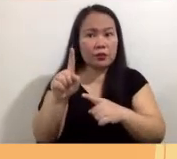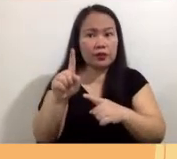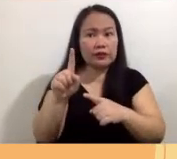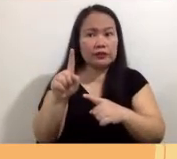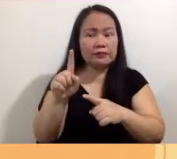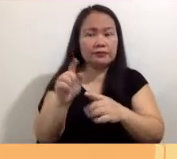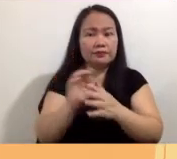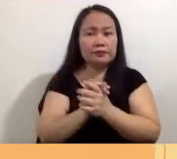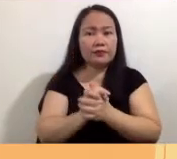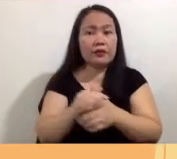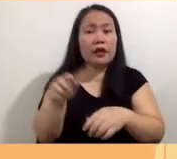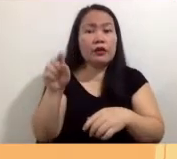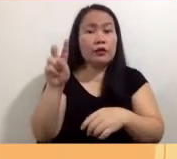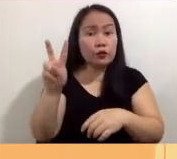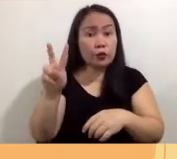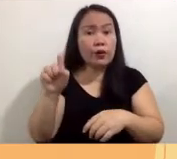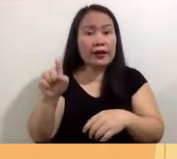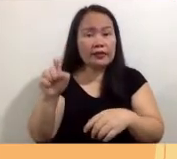siya kay